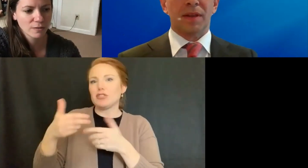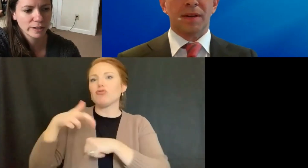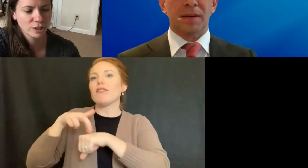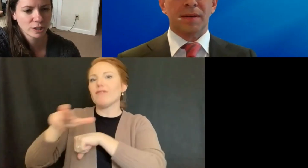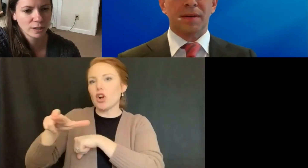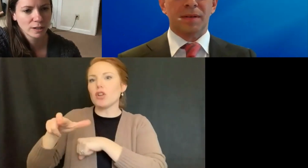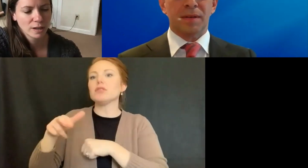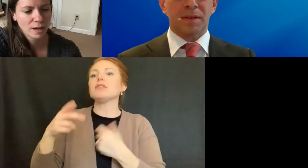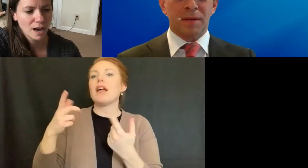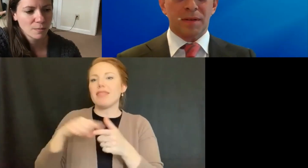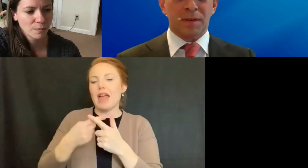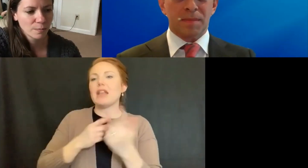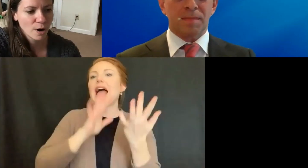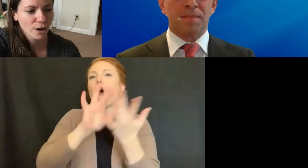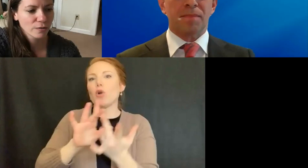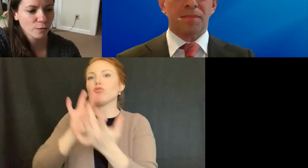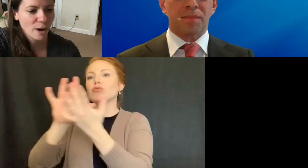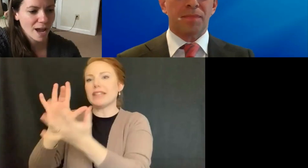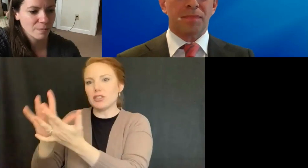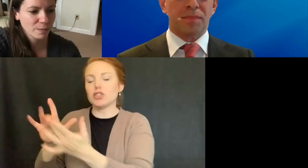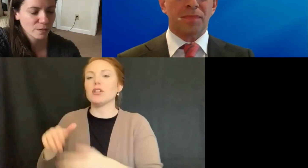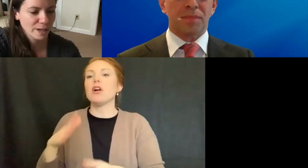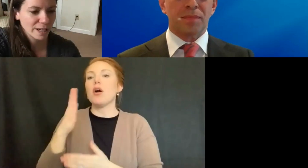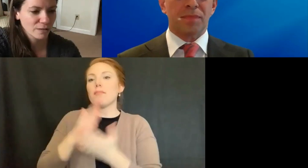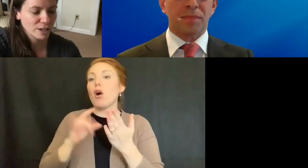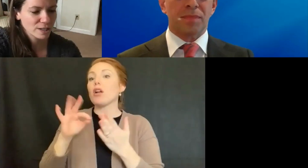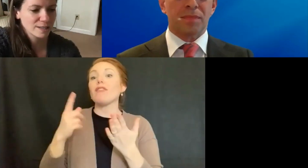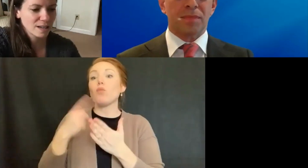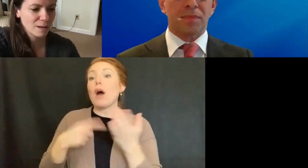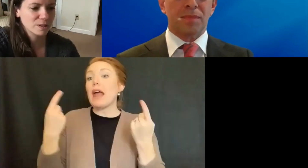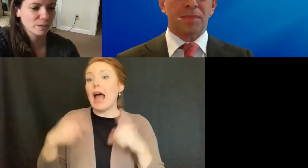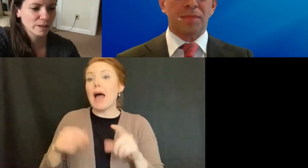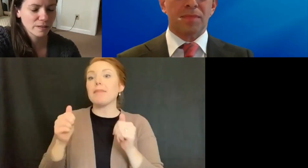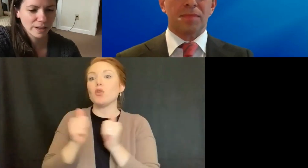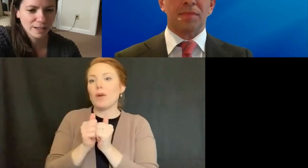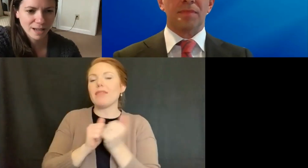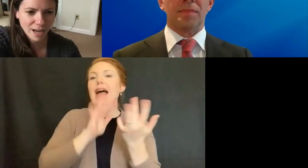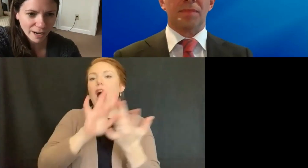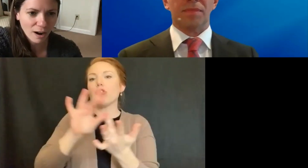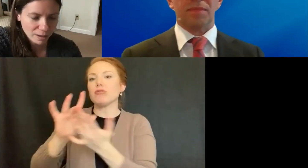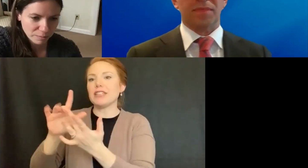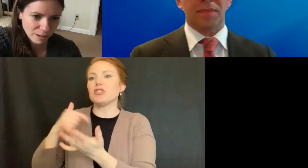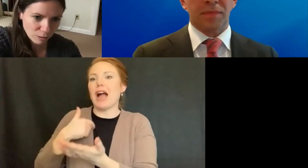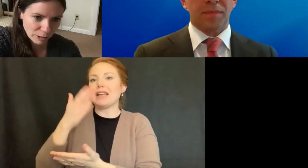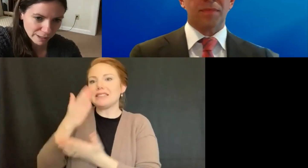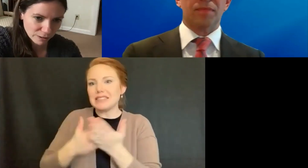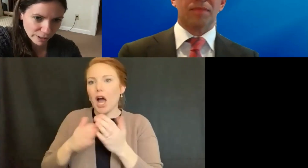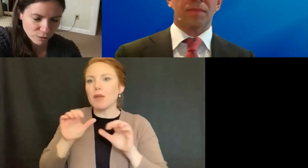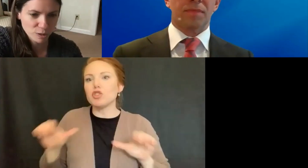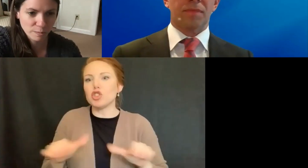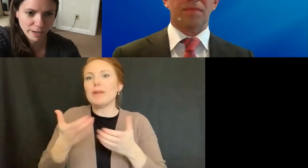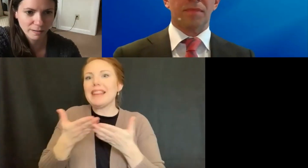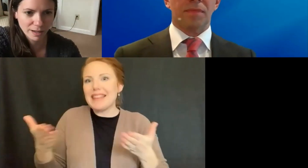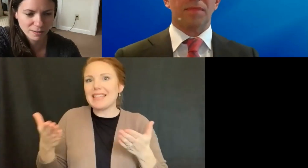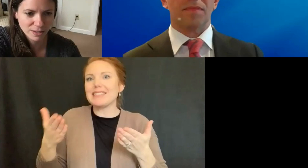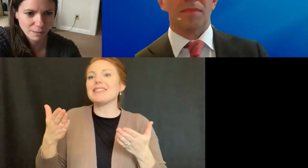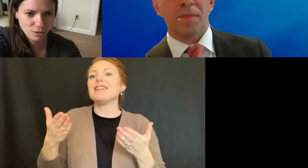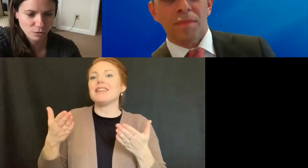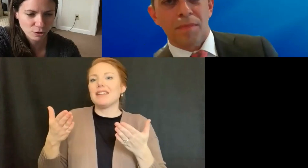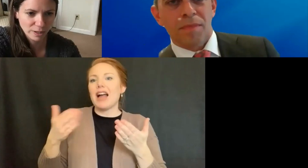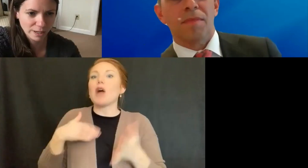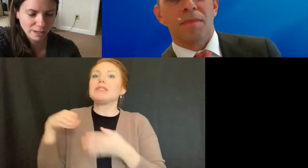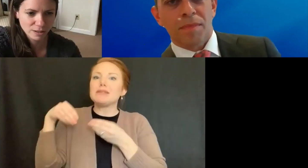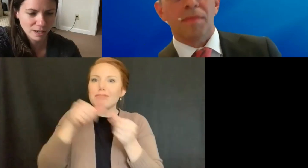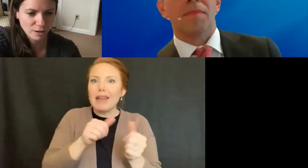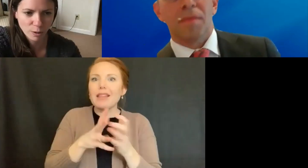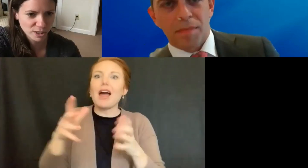cold outreach. Part of what happened with the organic reach is I stopped doing the things that had gotten me that organic reach, was spending lots of time on